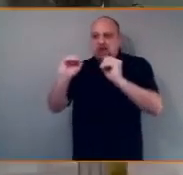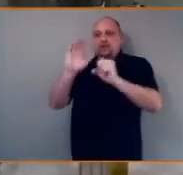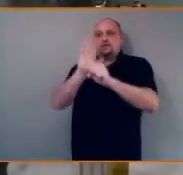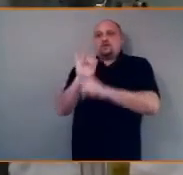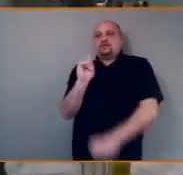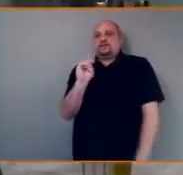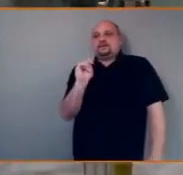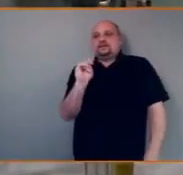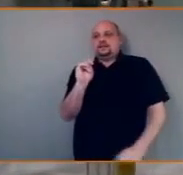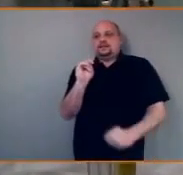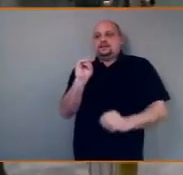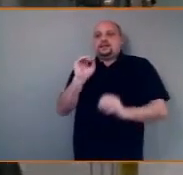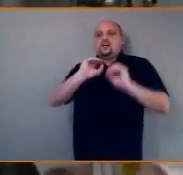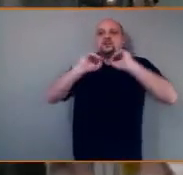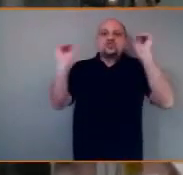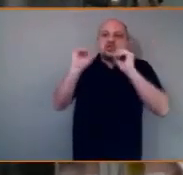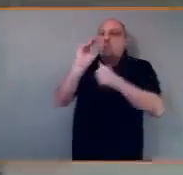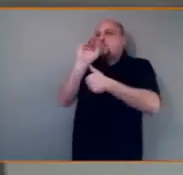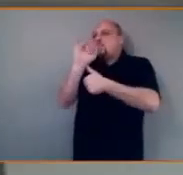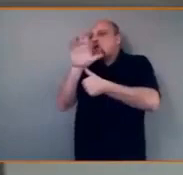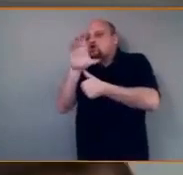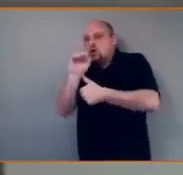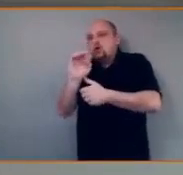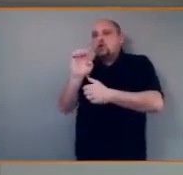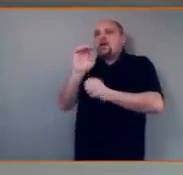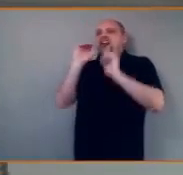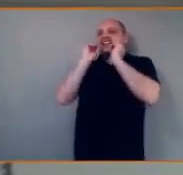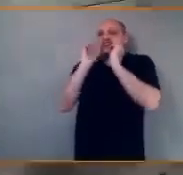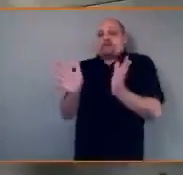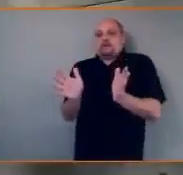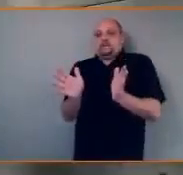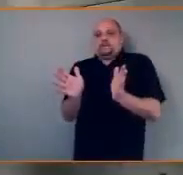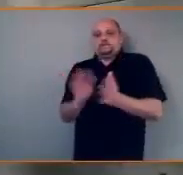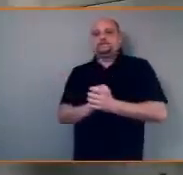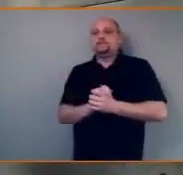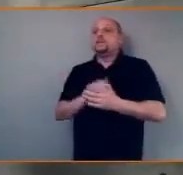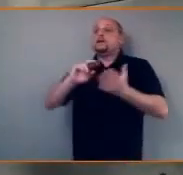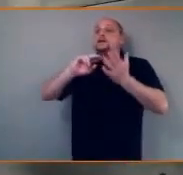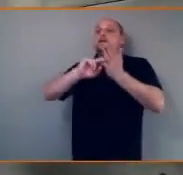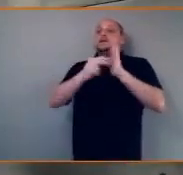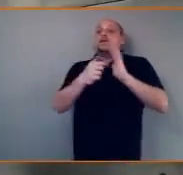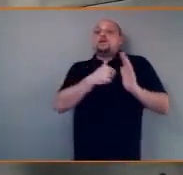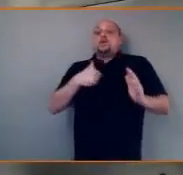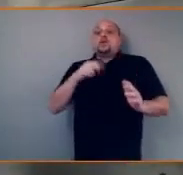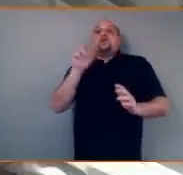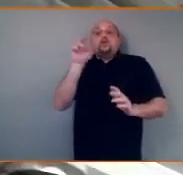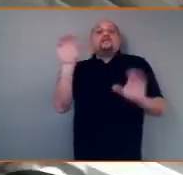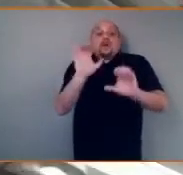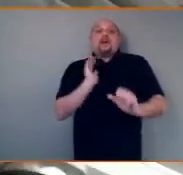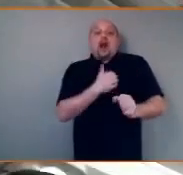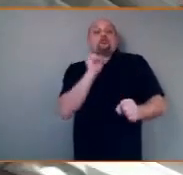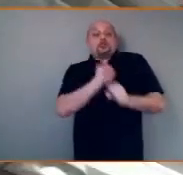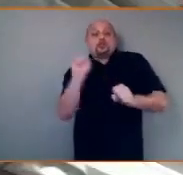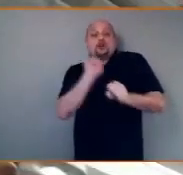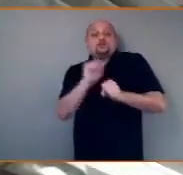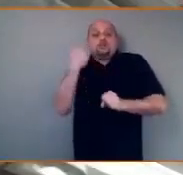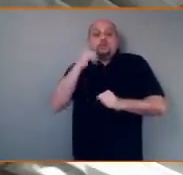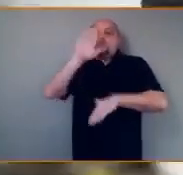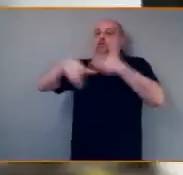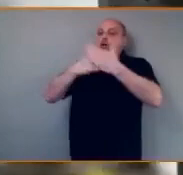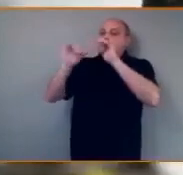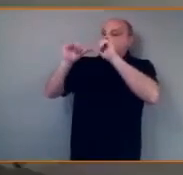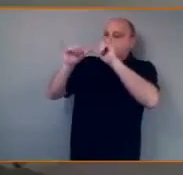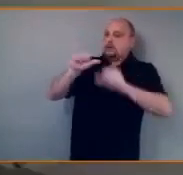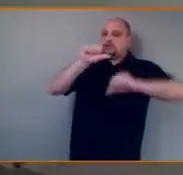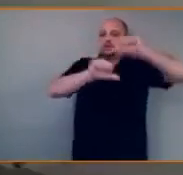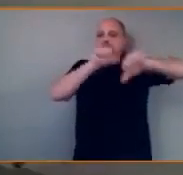any kind of Earth microbial matter on them. And so we've done our due diligence, all of the engineers and scientists